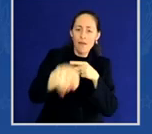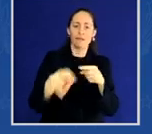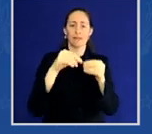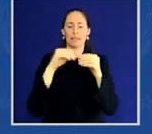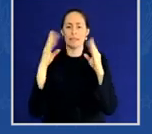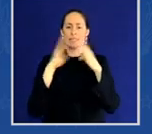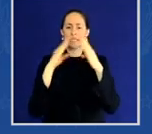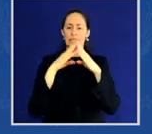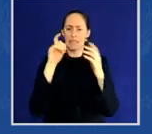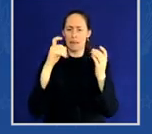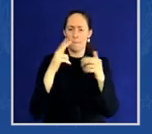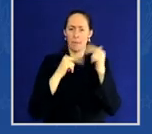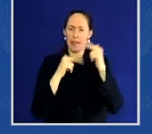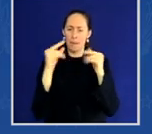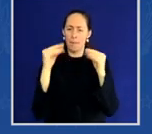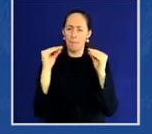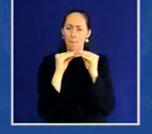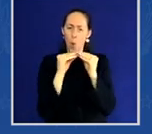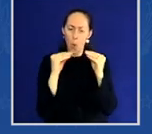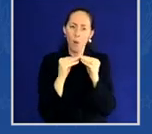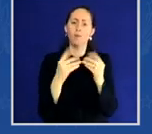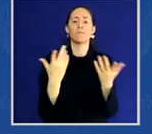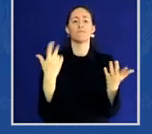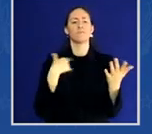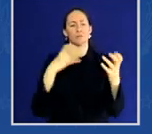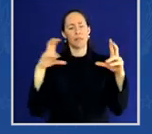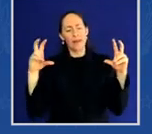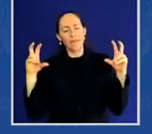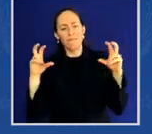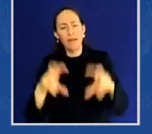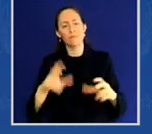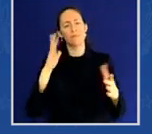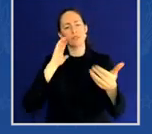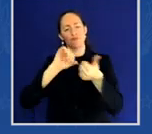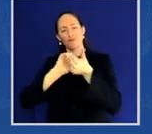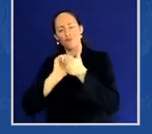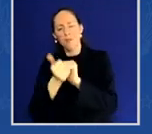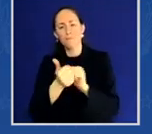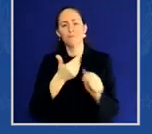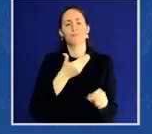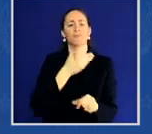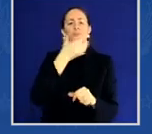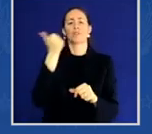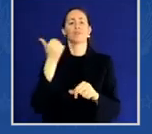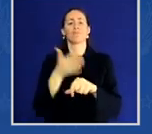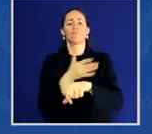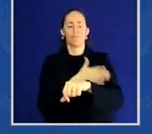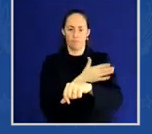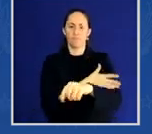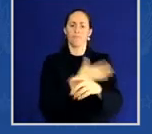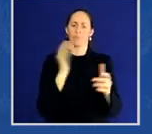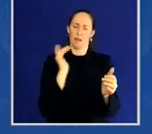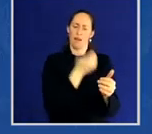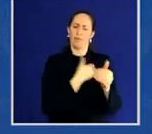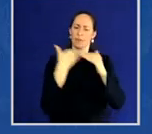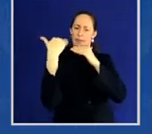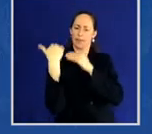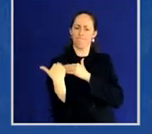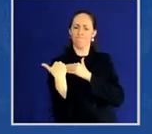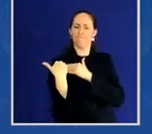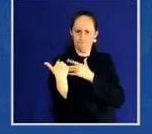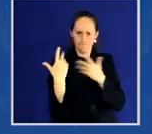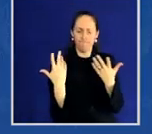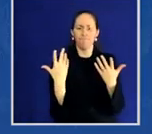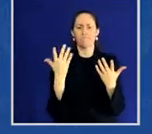and transportation economic future, to make investments that can help America get back on track, no pun intended. Before